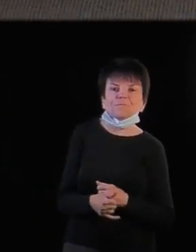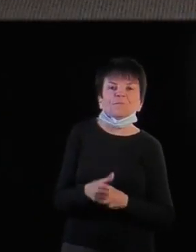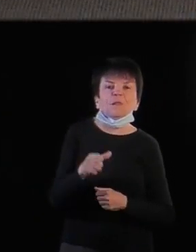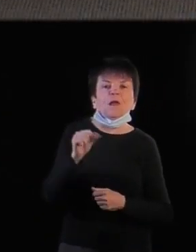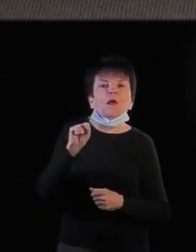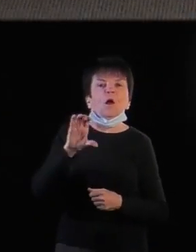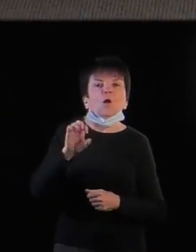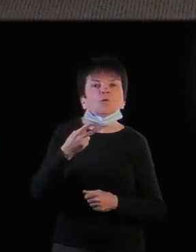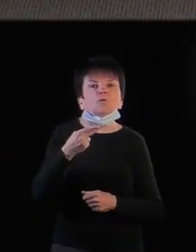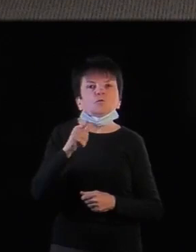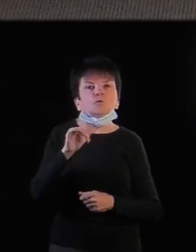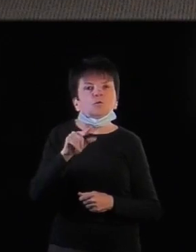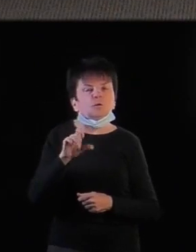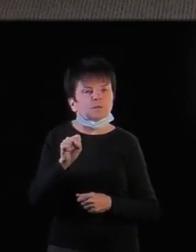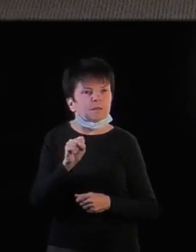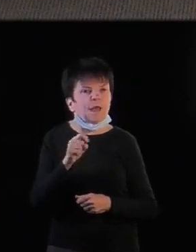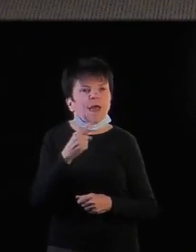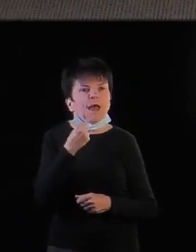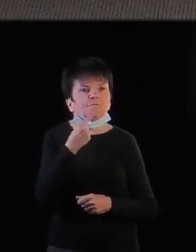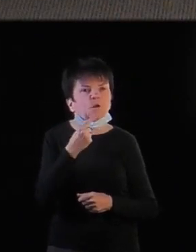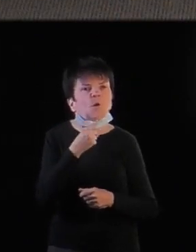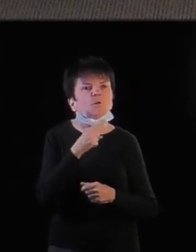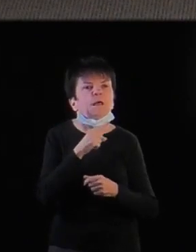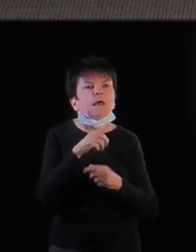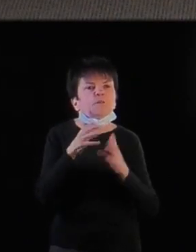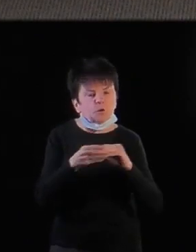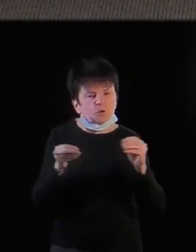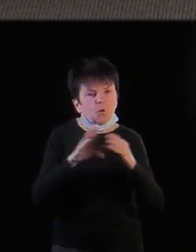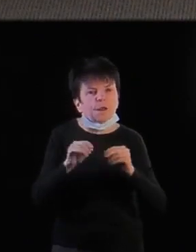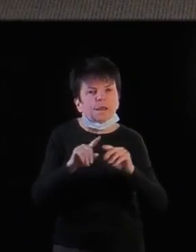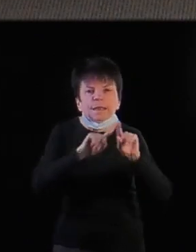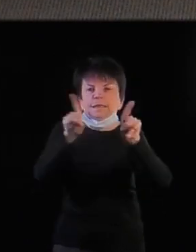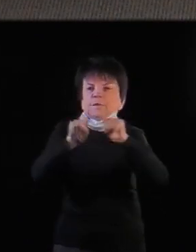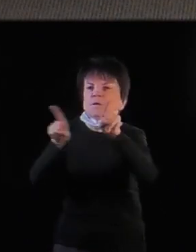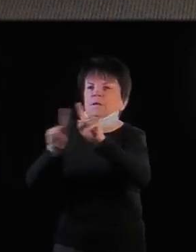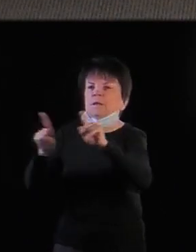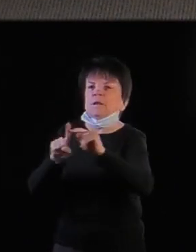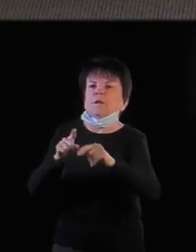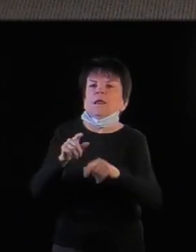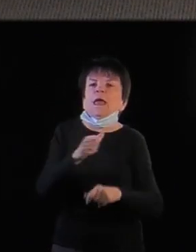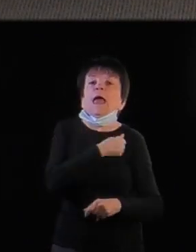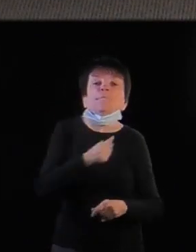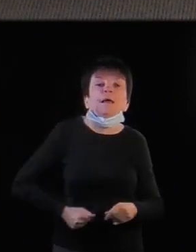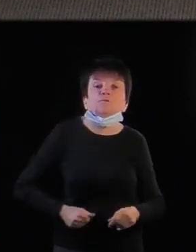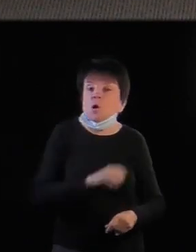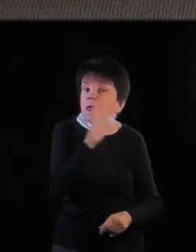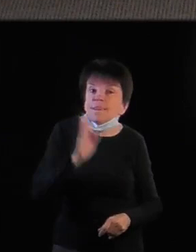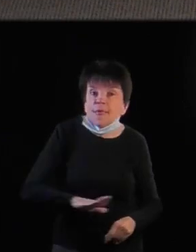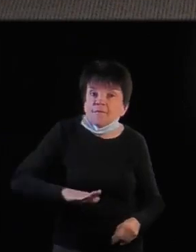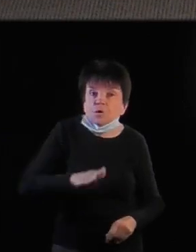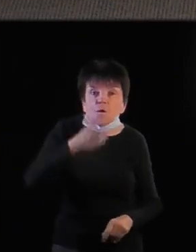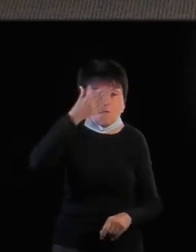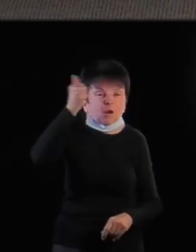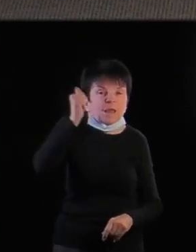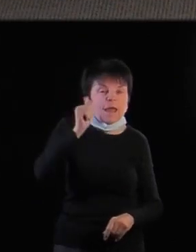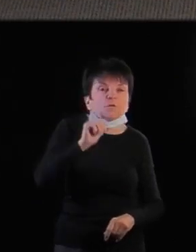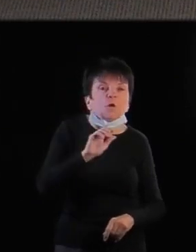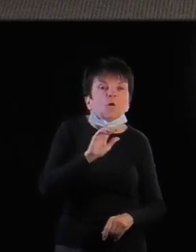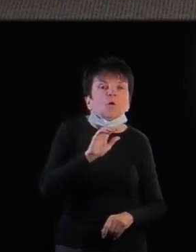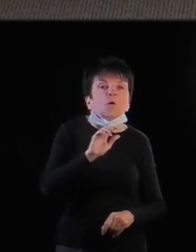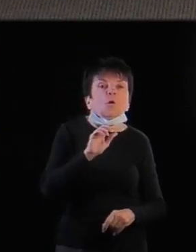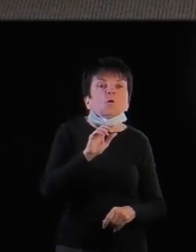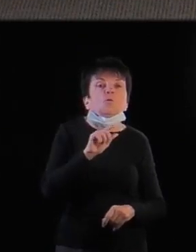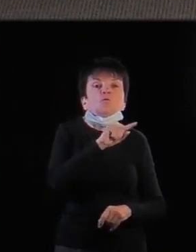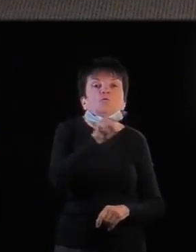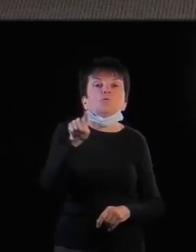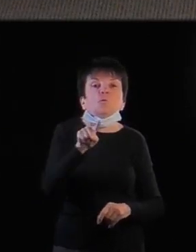say, I've told that story to all sorts of ambassadors going out. Never forget, you're over there in another country, but